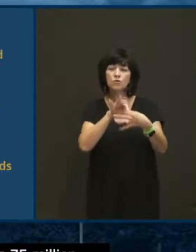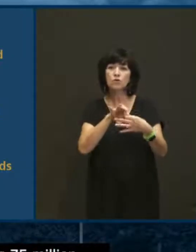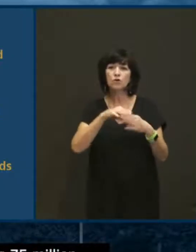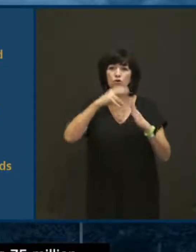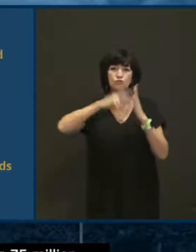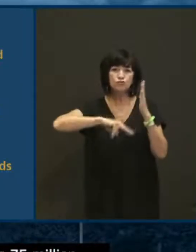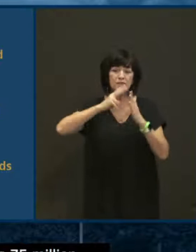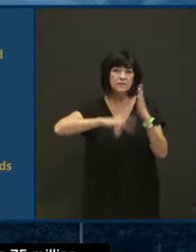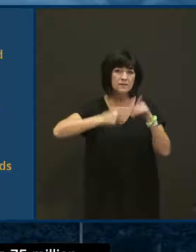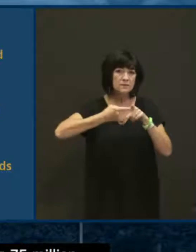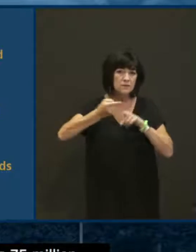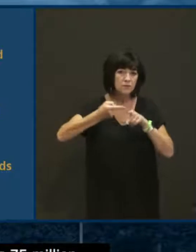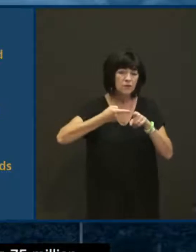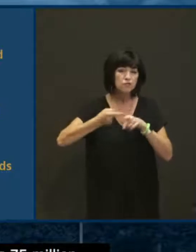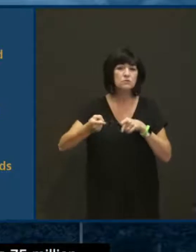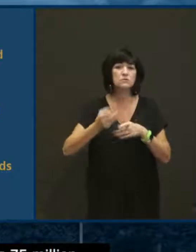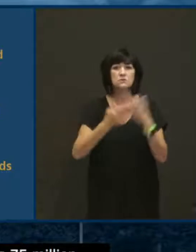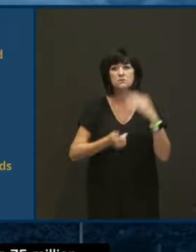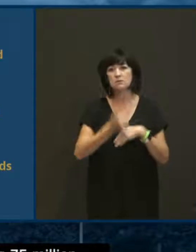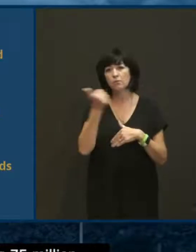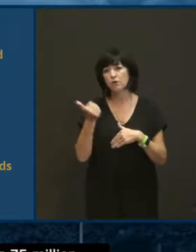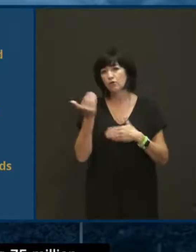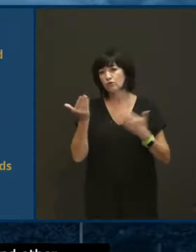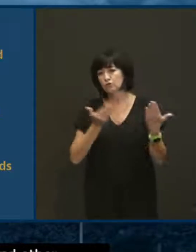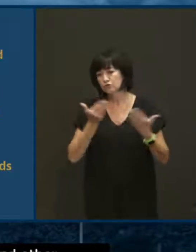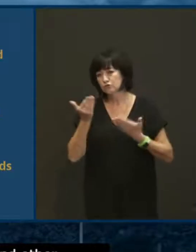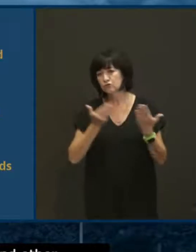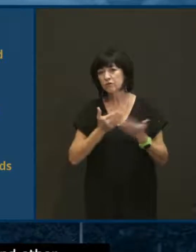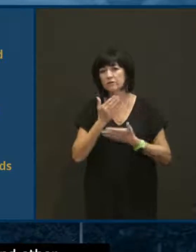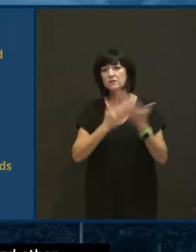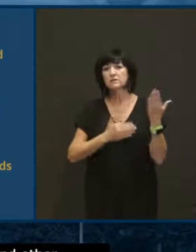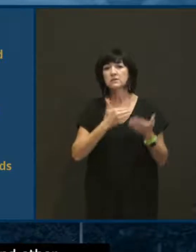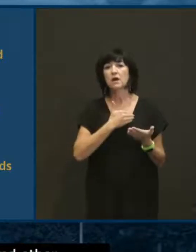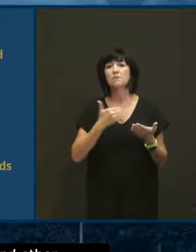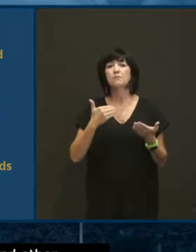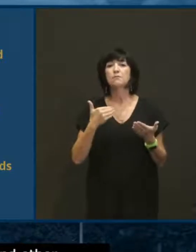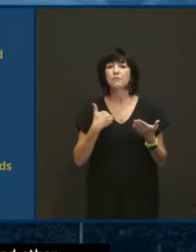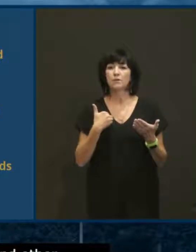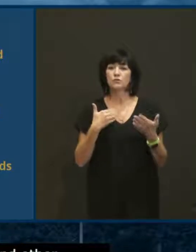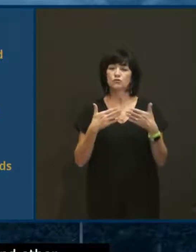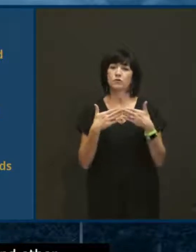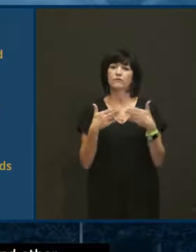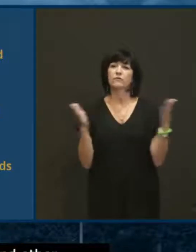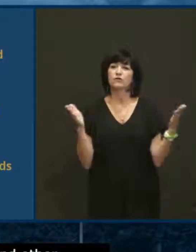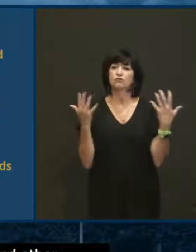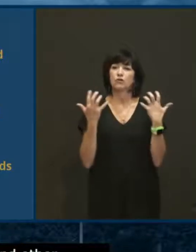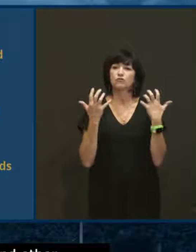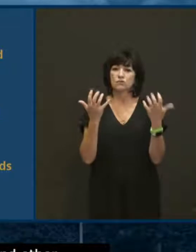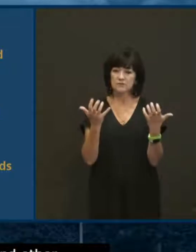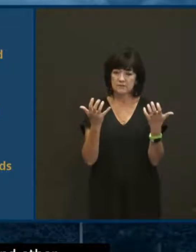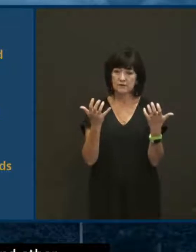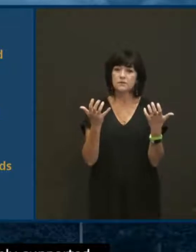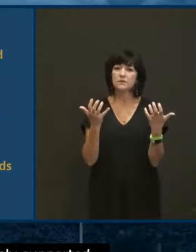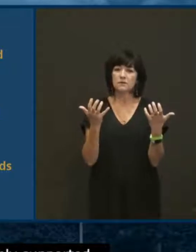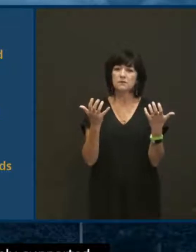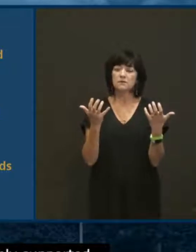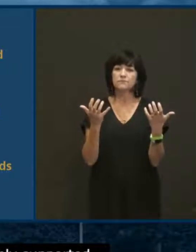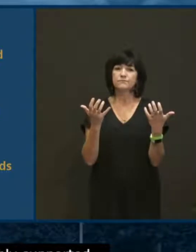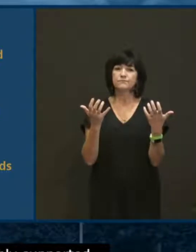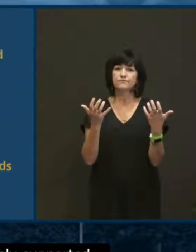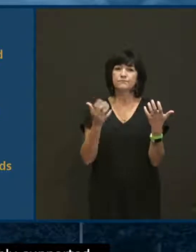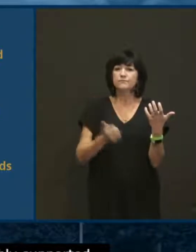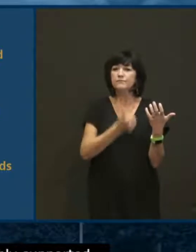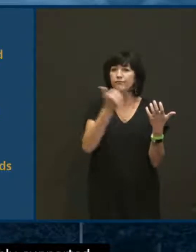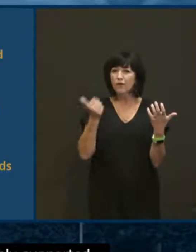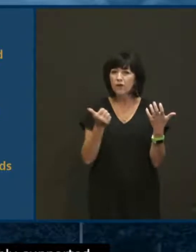other services. And I know that members of the General Assembly have been supportive both of opportunity funding and the other programs